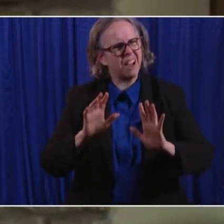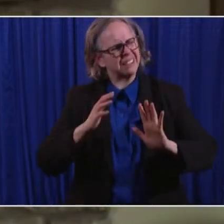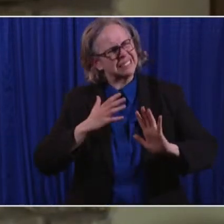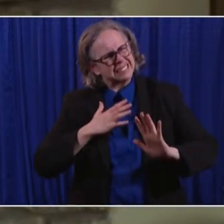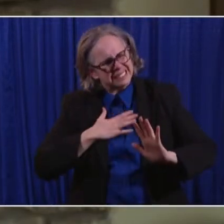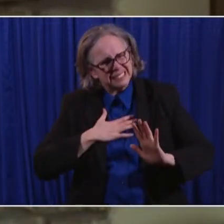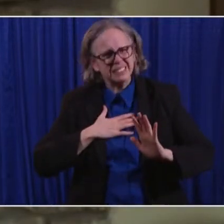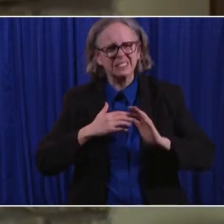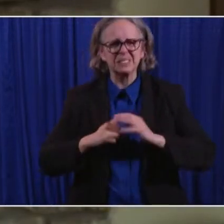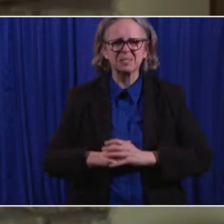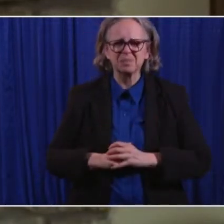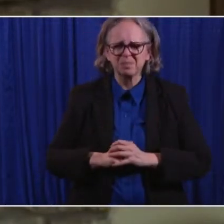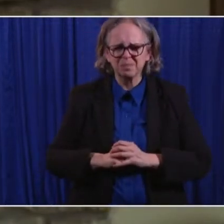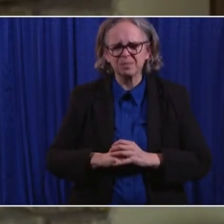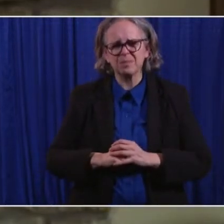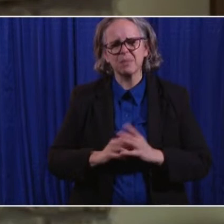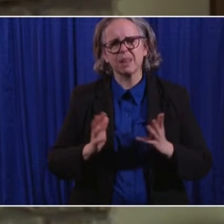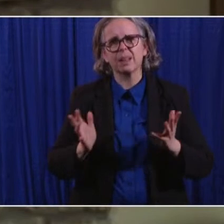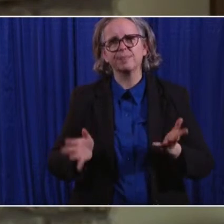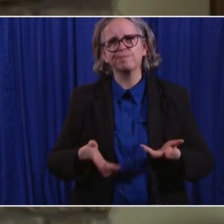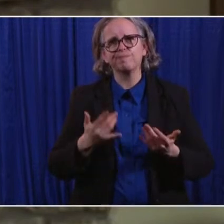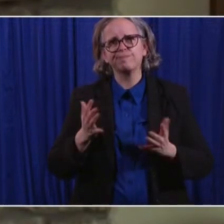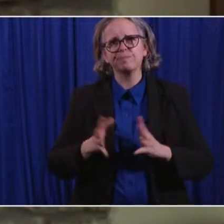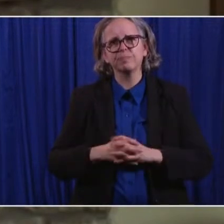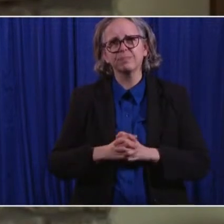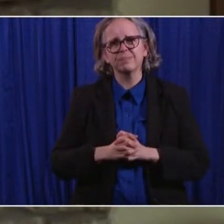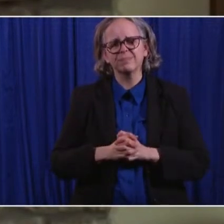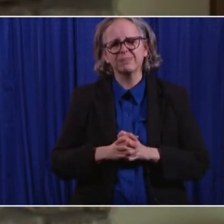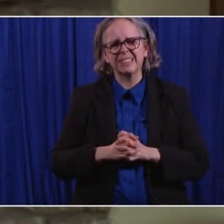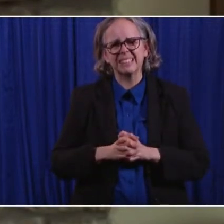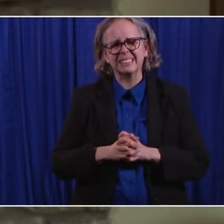just a bill that